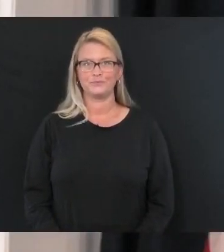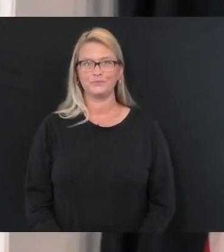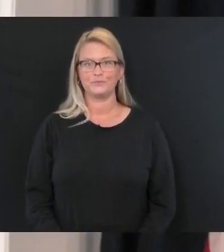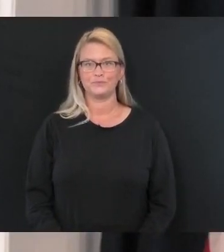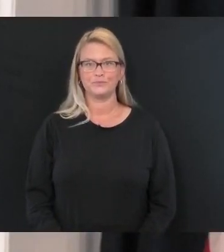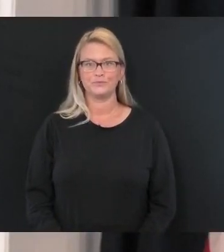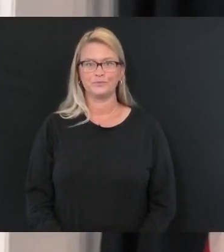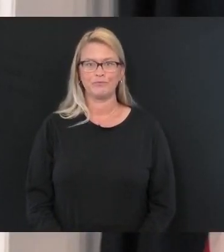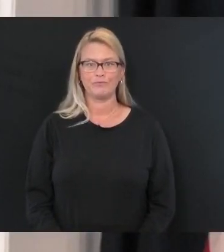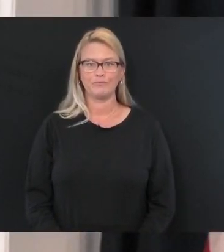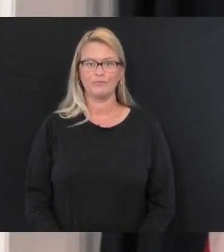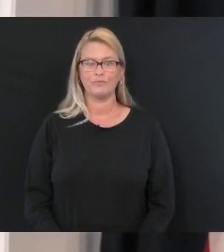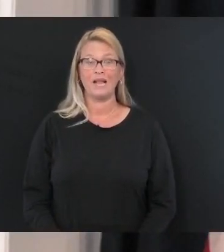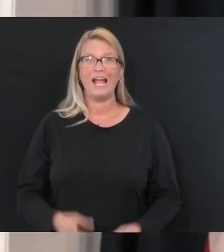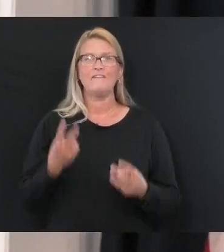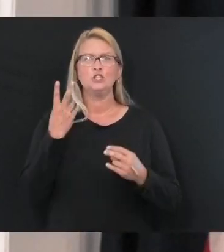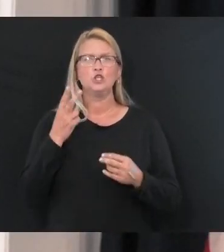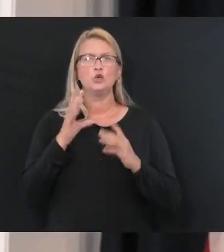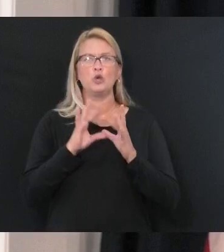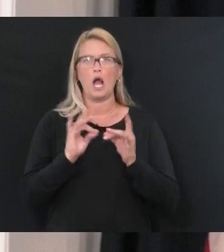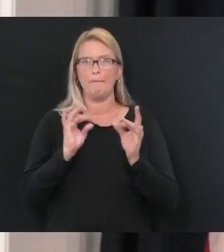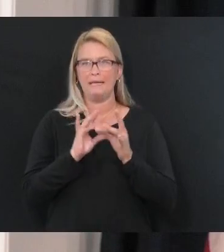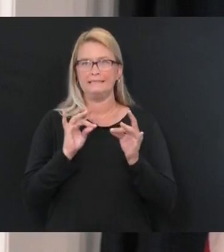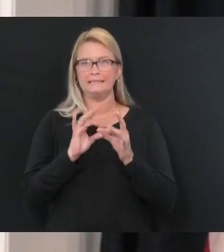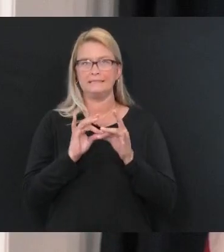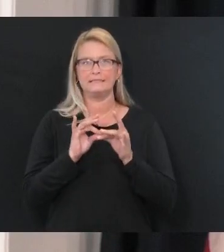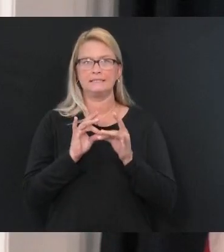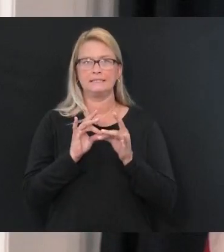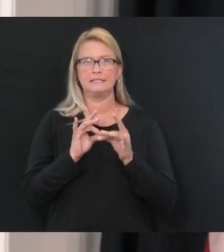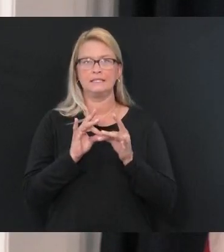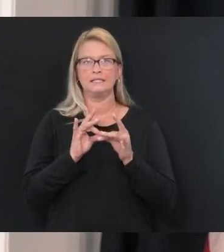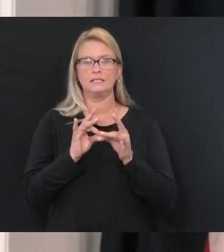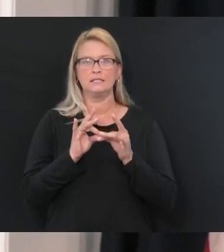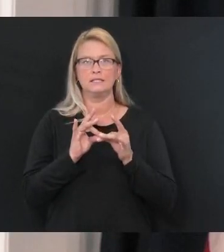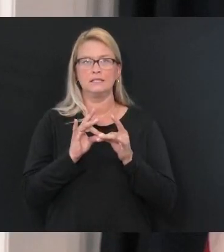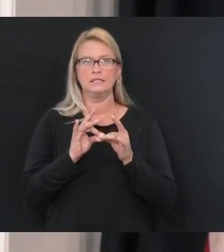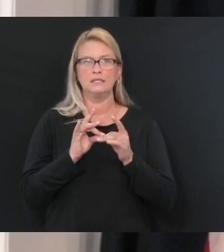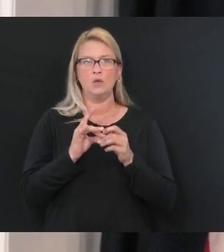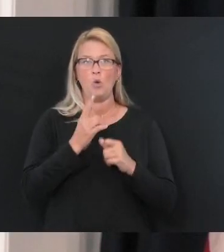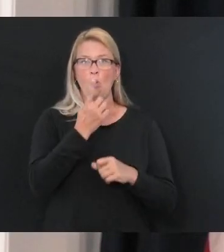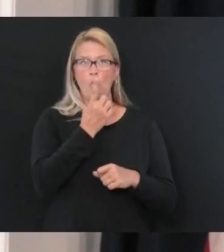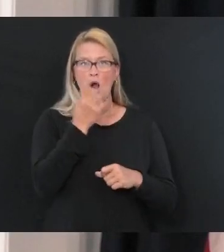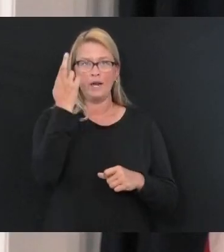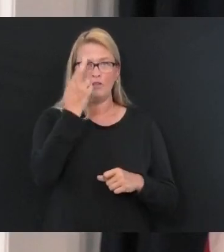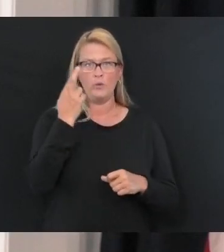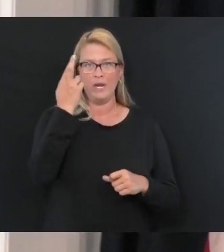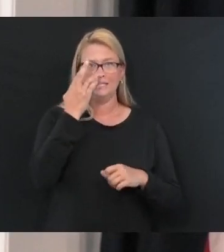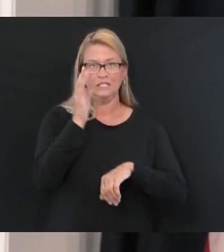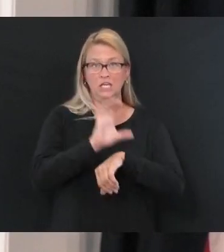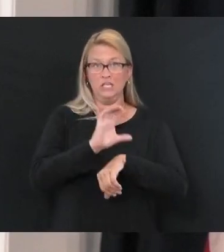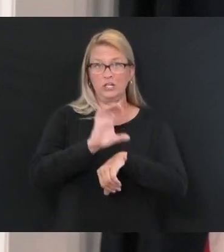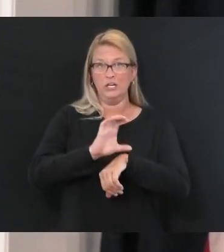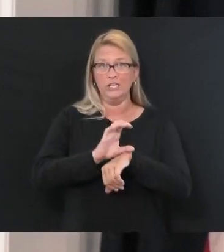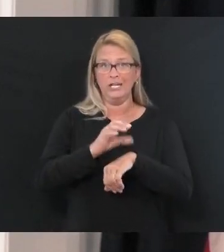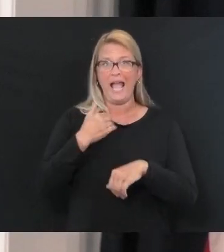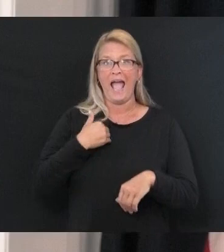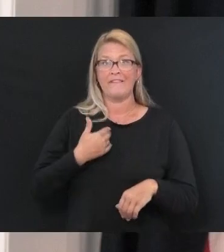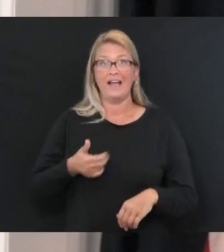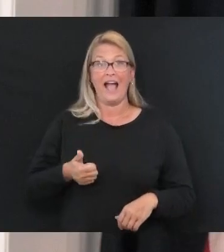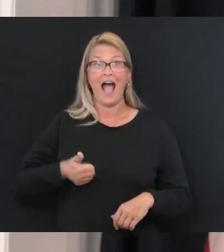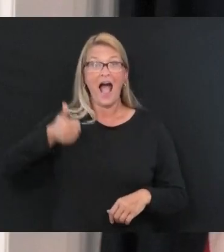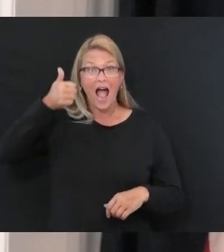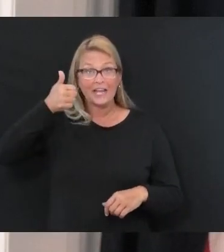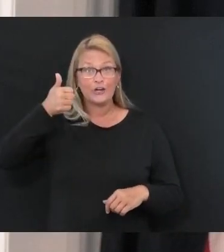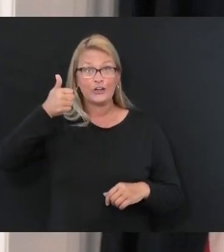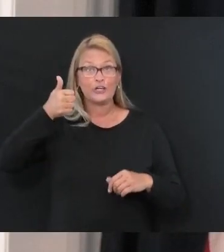wanted to make two comments, if I can, briefly. One is that one of the reasons why churches have a higher incidence